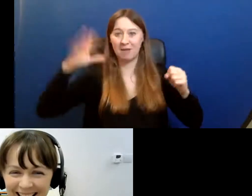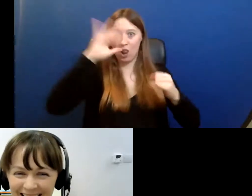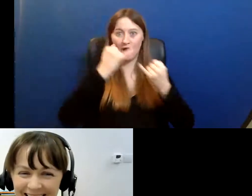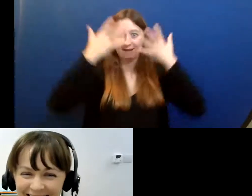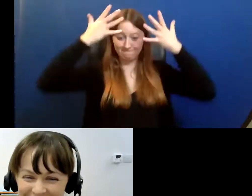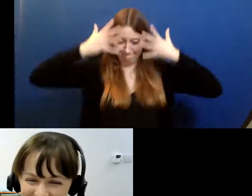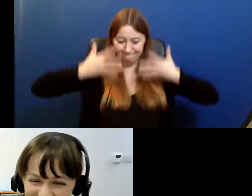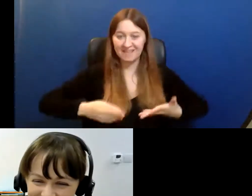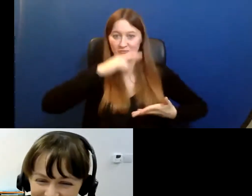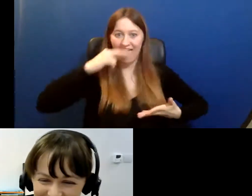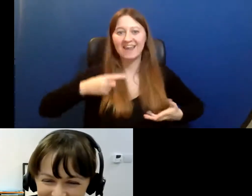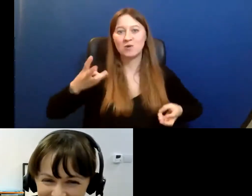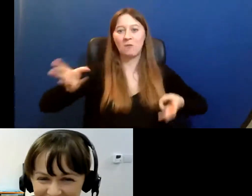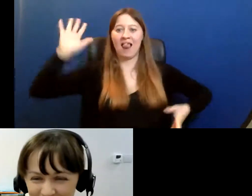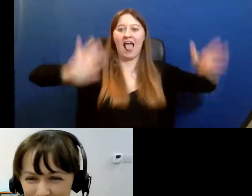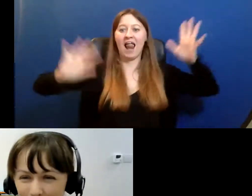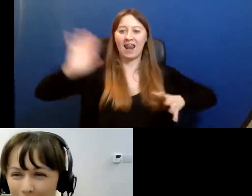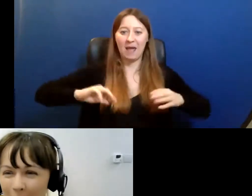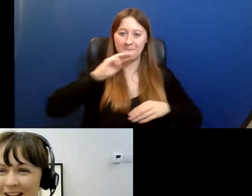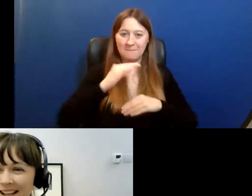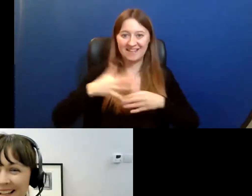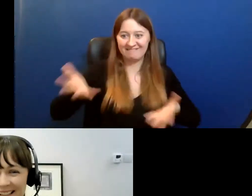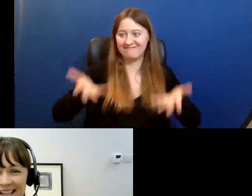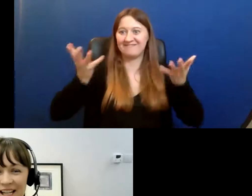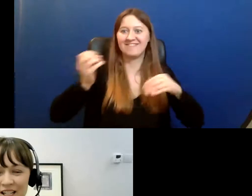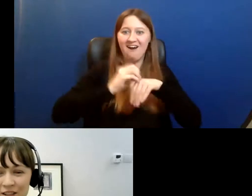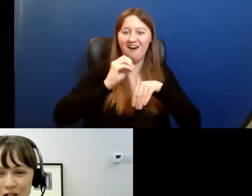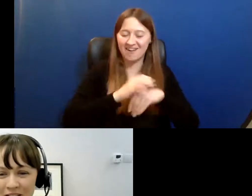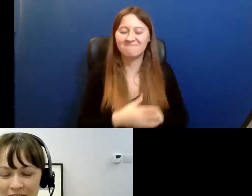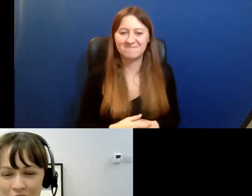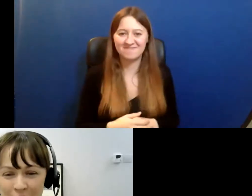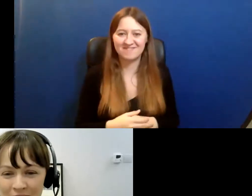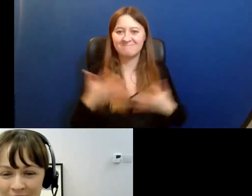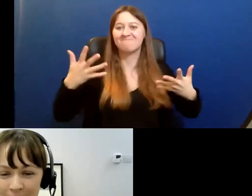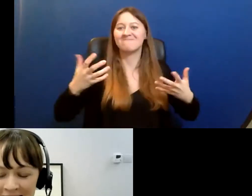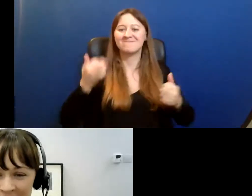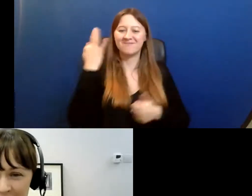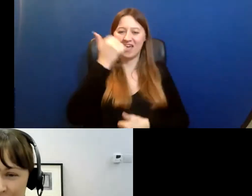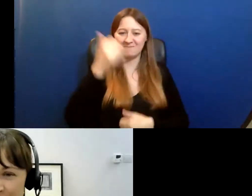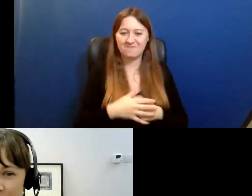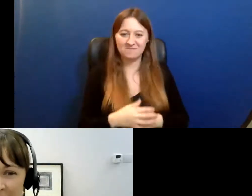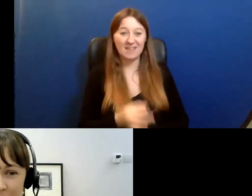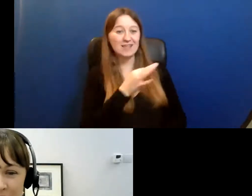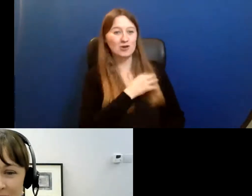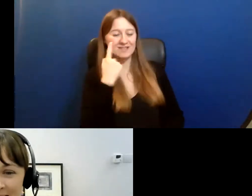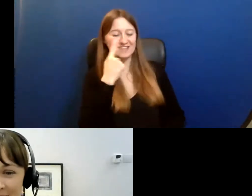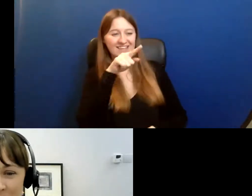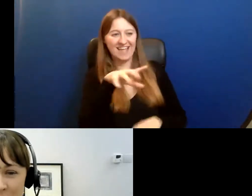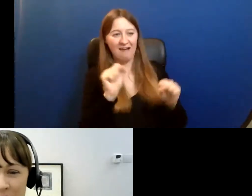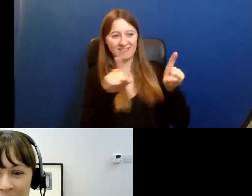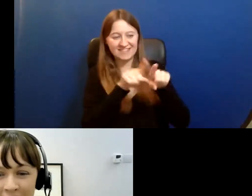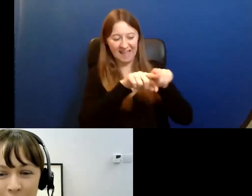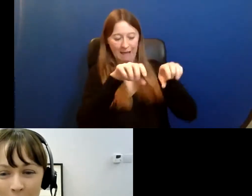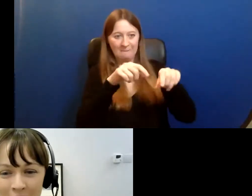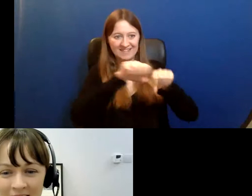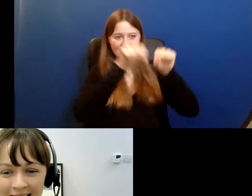there we go. No longer red. Good to see that you have the same lighting system that we have here in DCU,